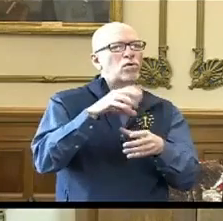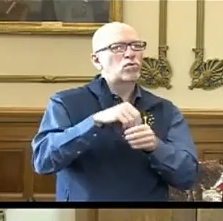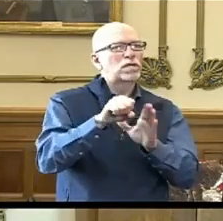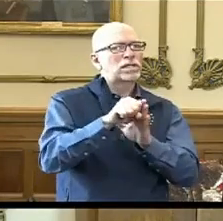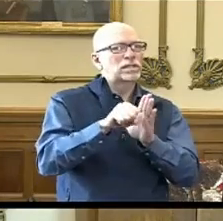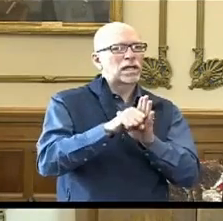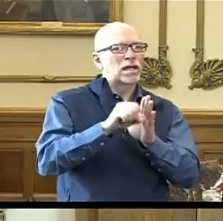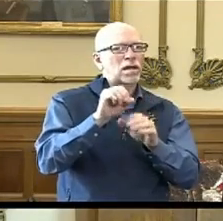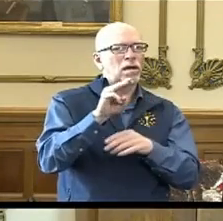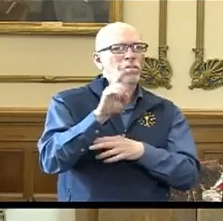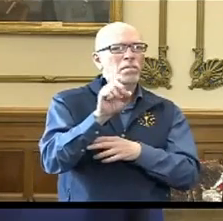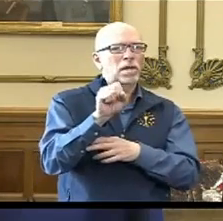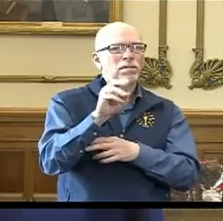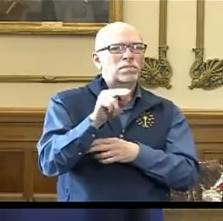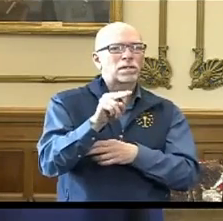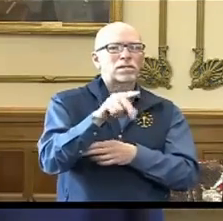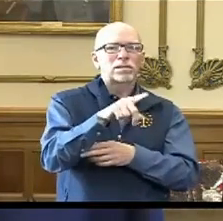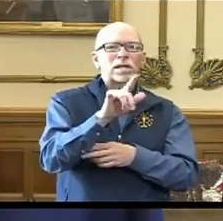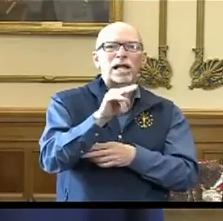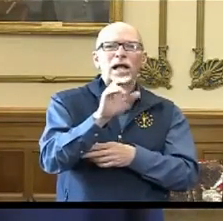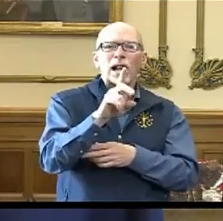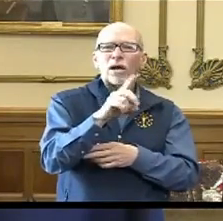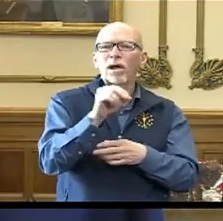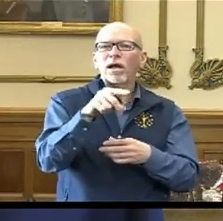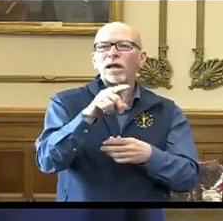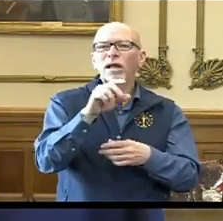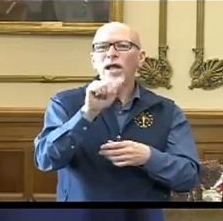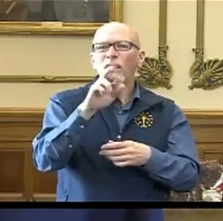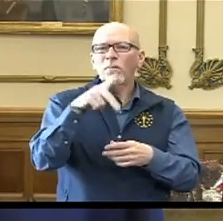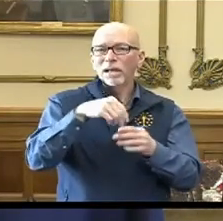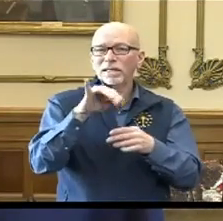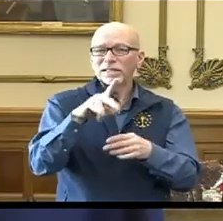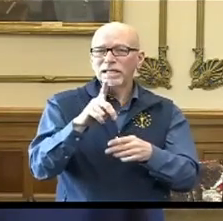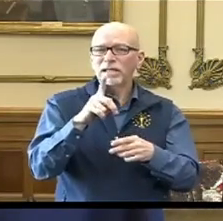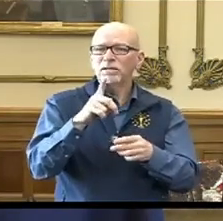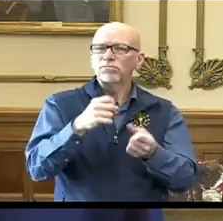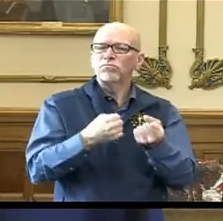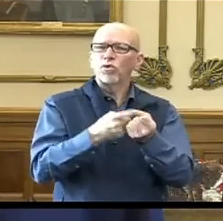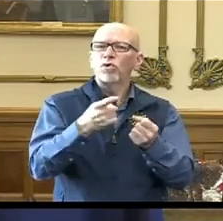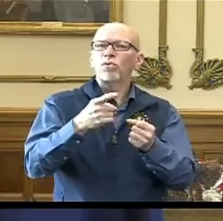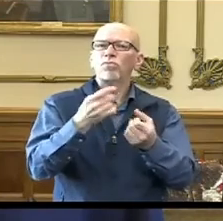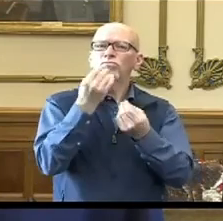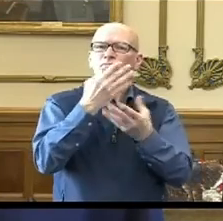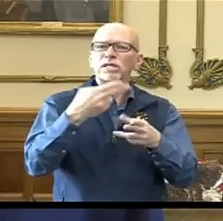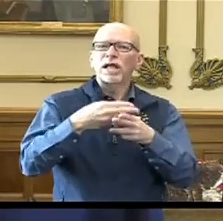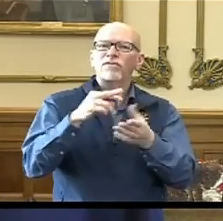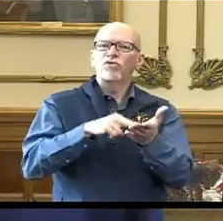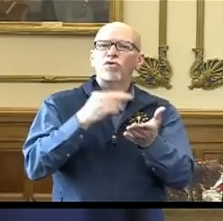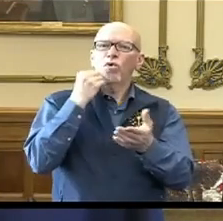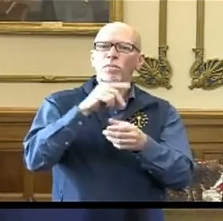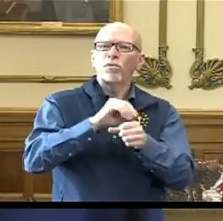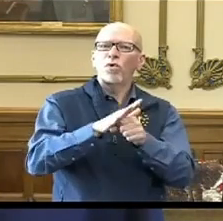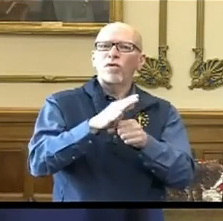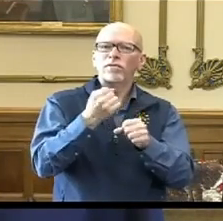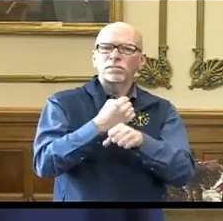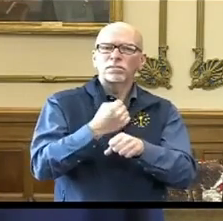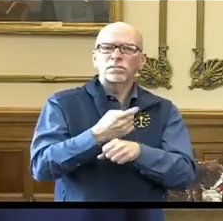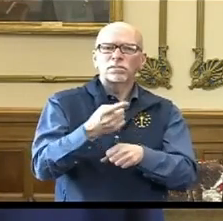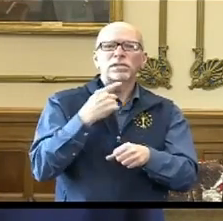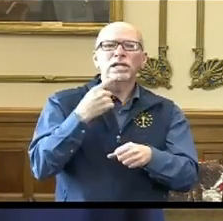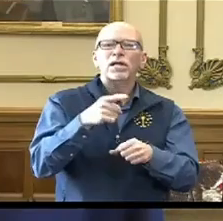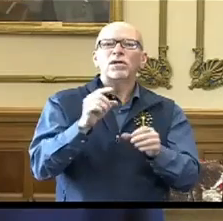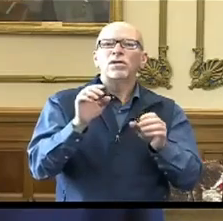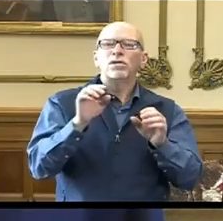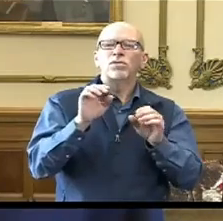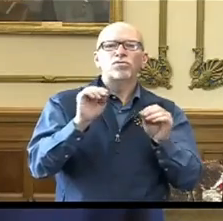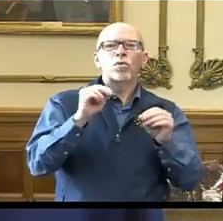State Ombudsman Lynn Clow and AARP in Indiana, support the concept of releasing the names of nursing homes' COVID-19 data, saying there's no